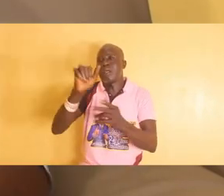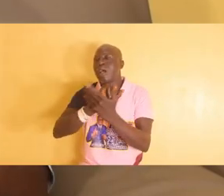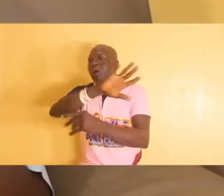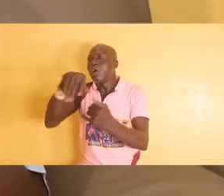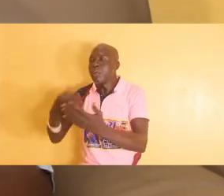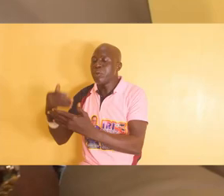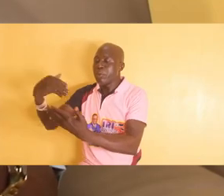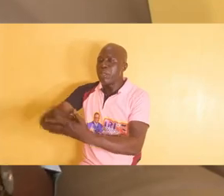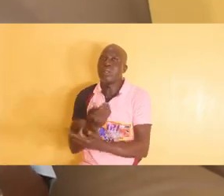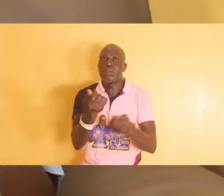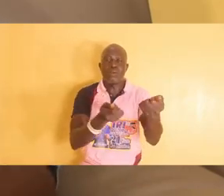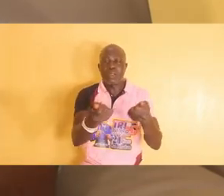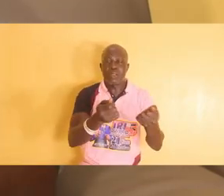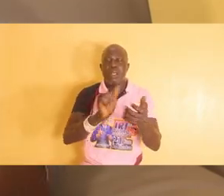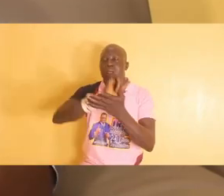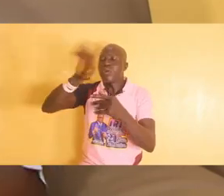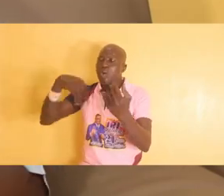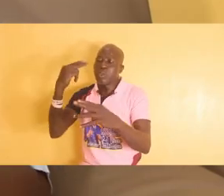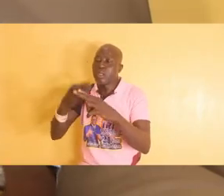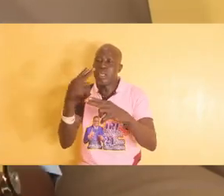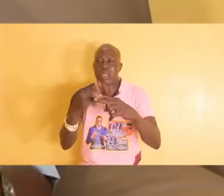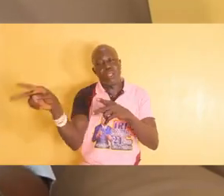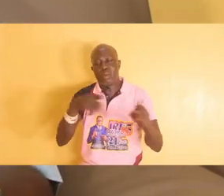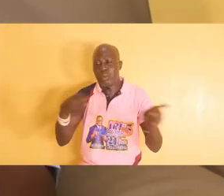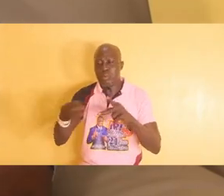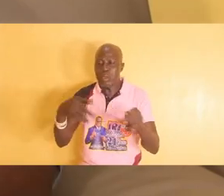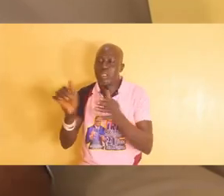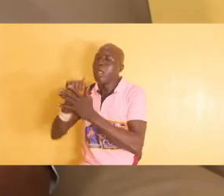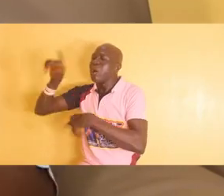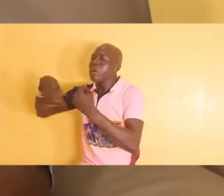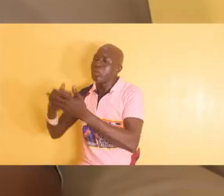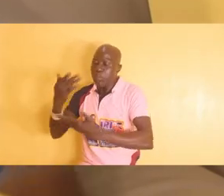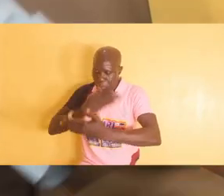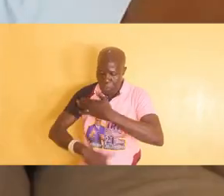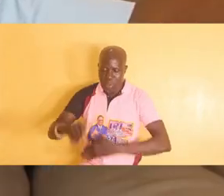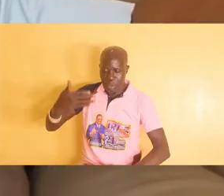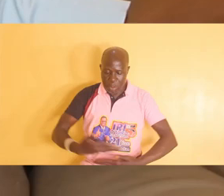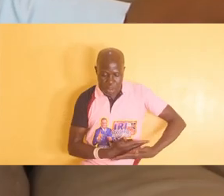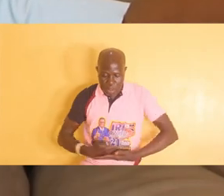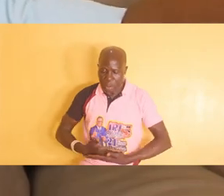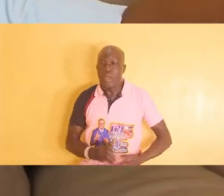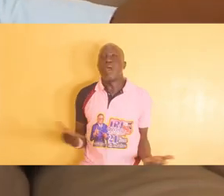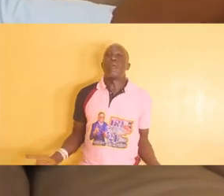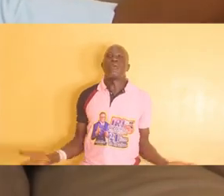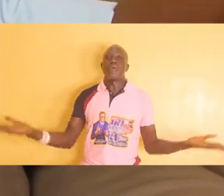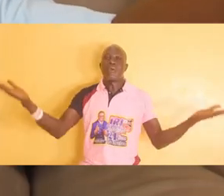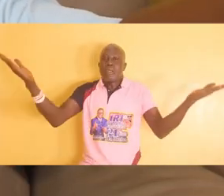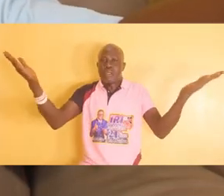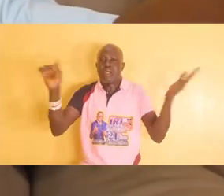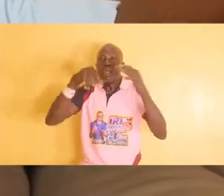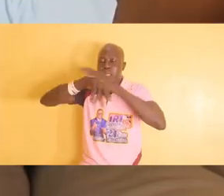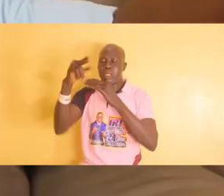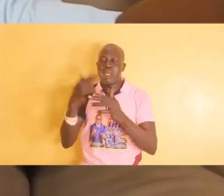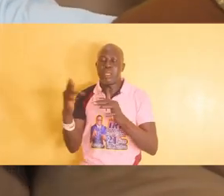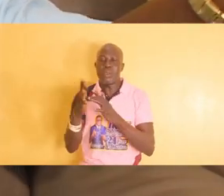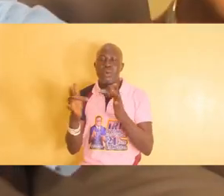Those of you that just buy car. You doing any ceremony. You that just bought your child. Lift up your